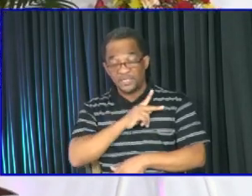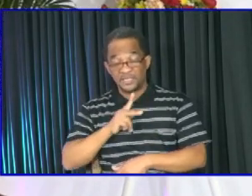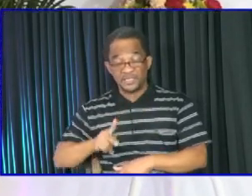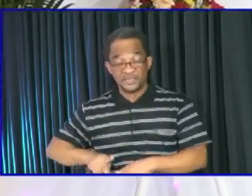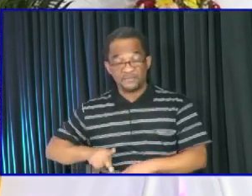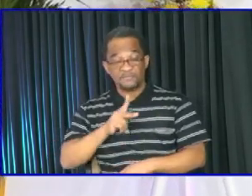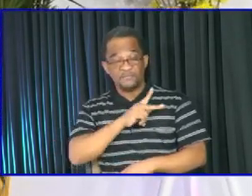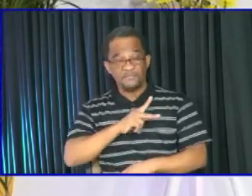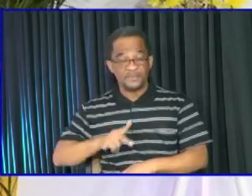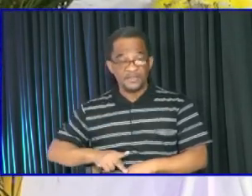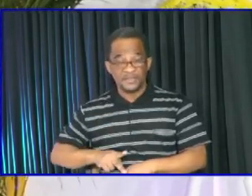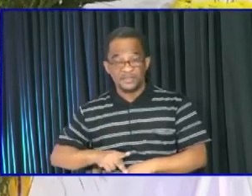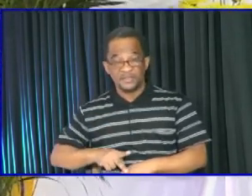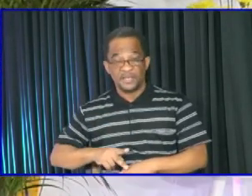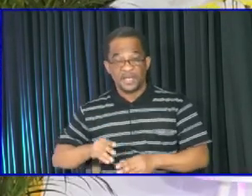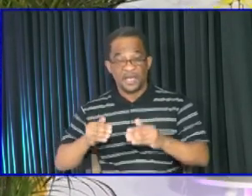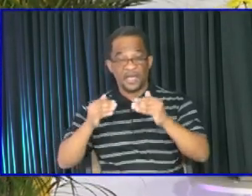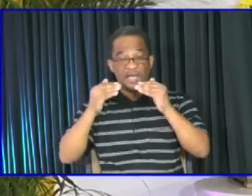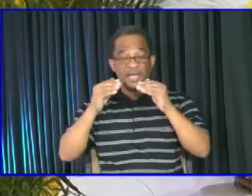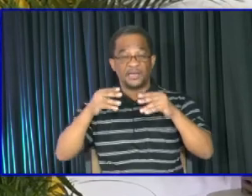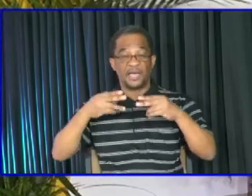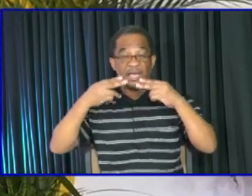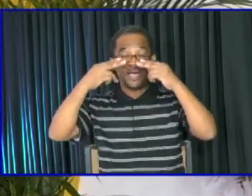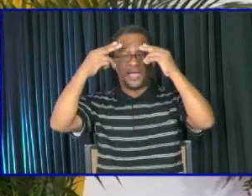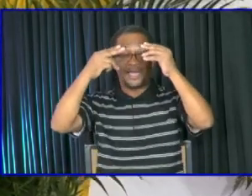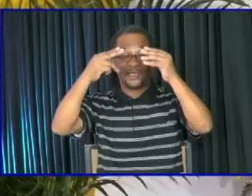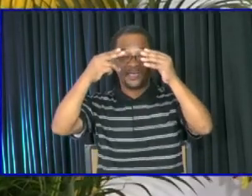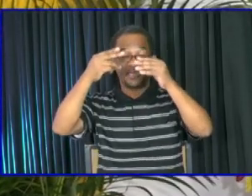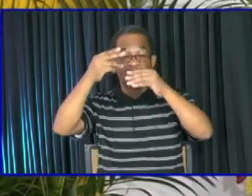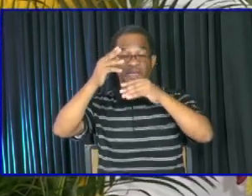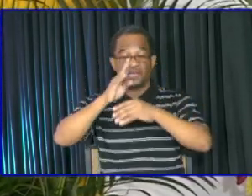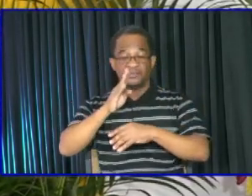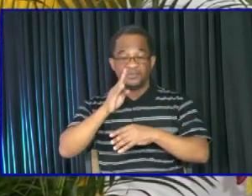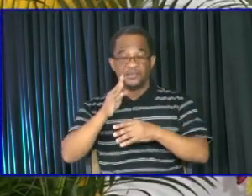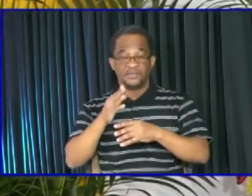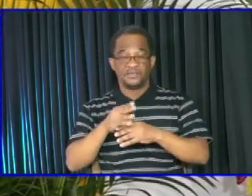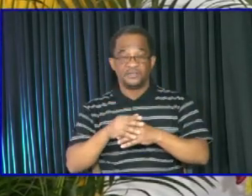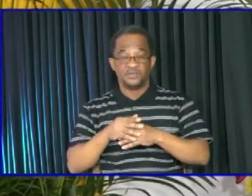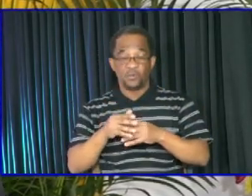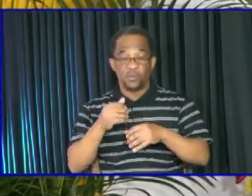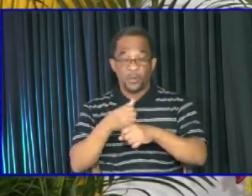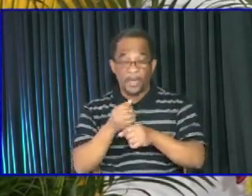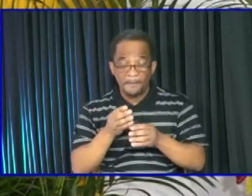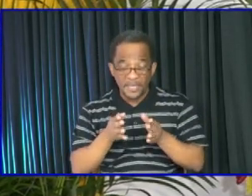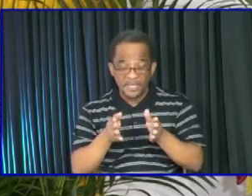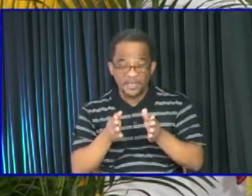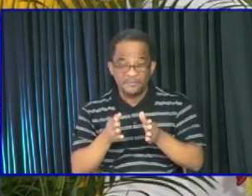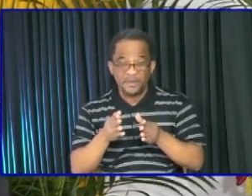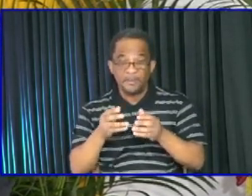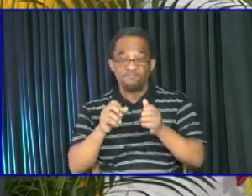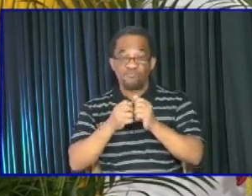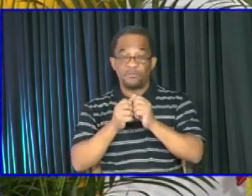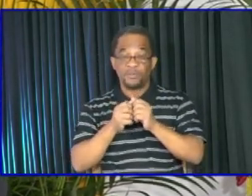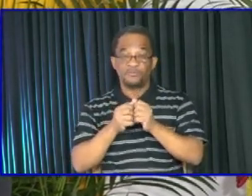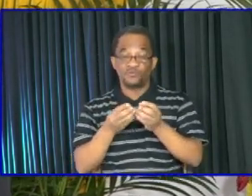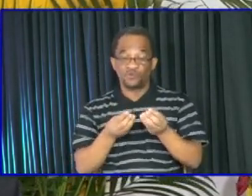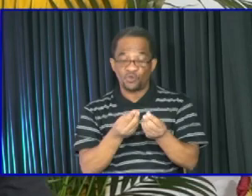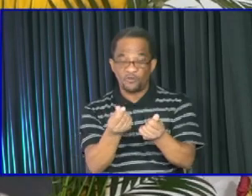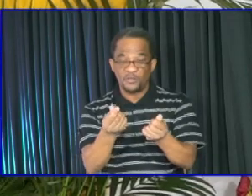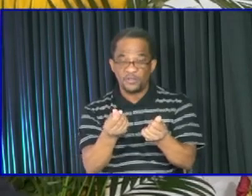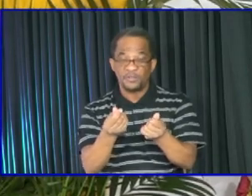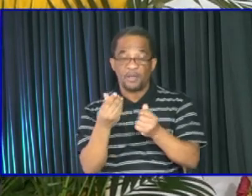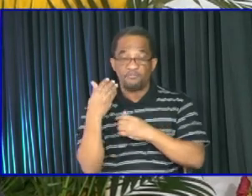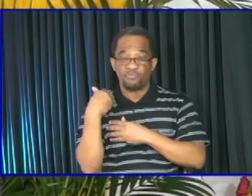the mighty Lord of lords. Jesus is the way maker, miracle worker, problem solver, burden